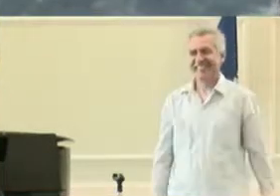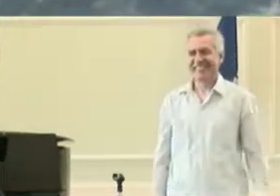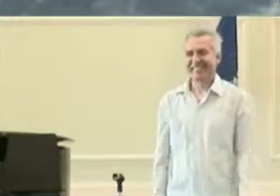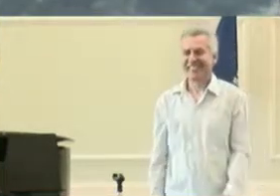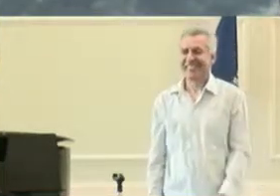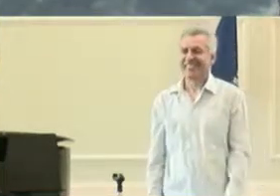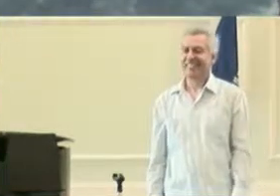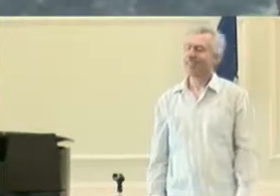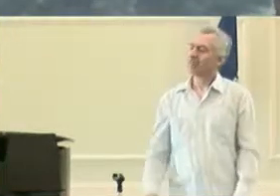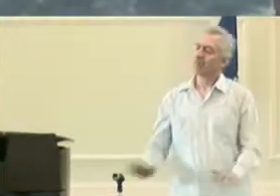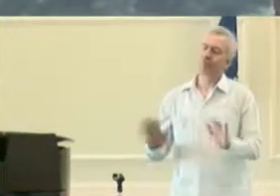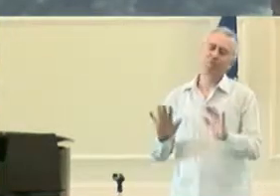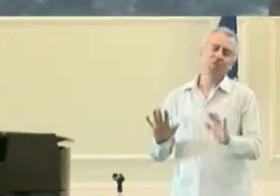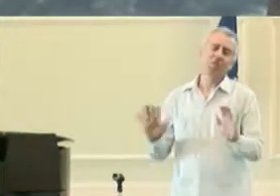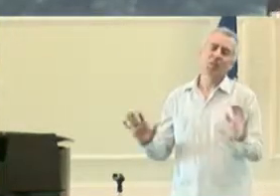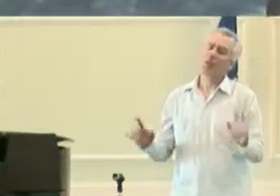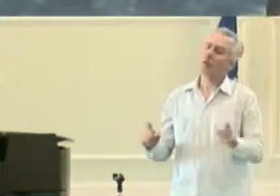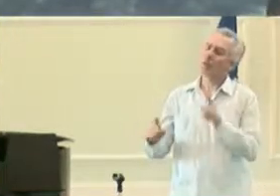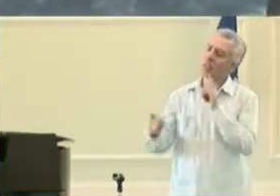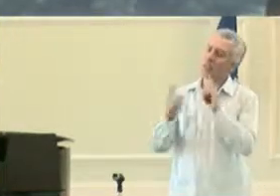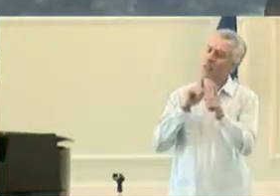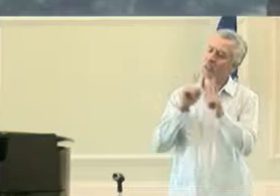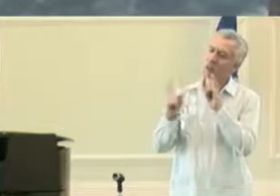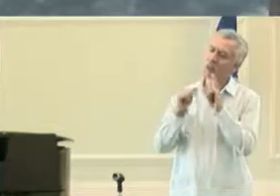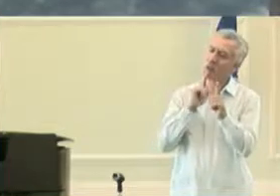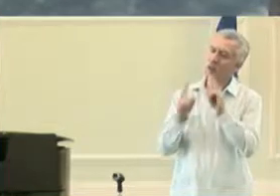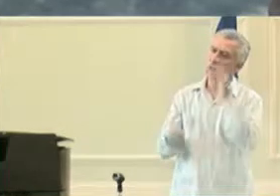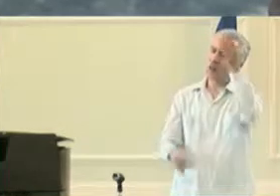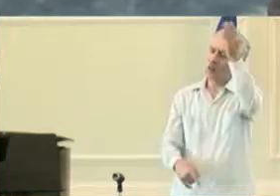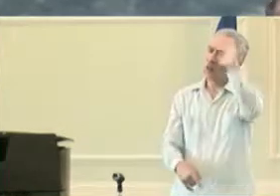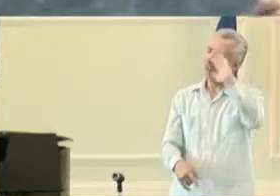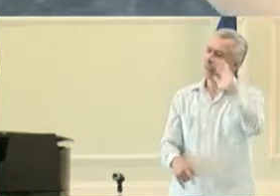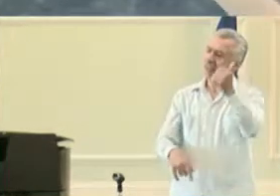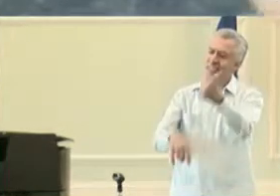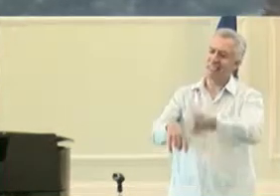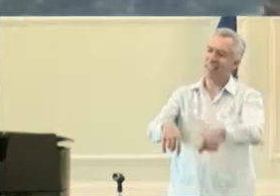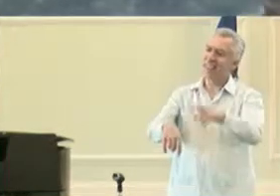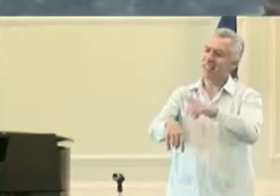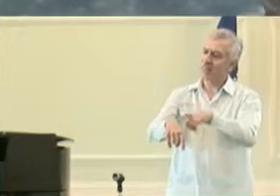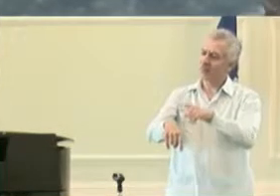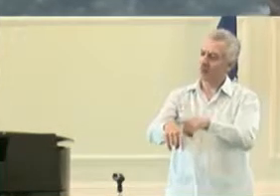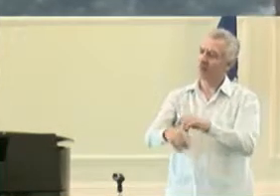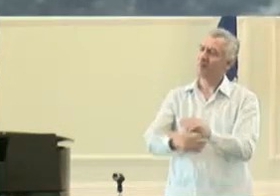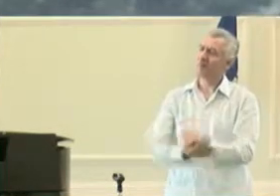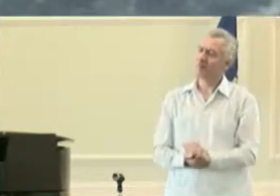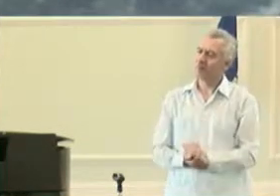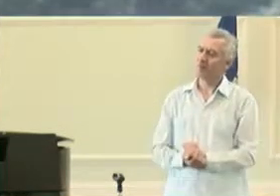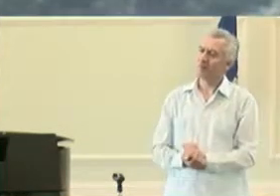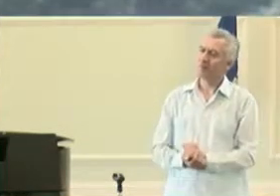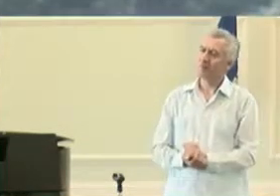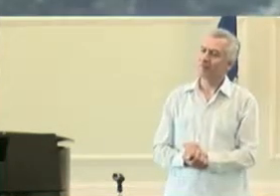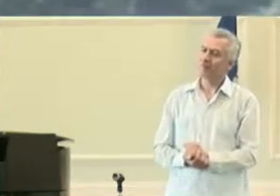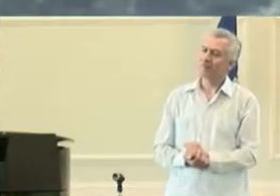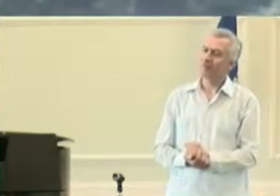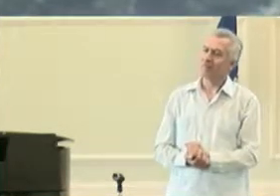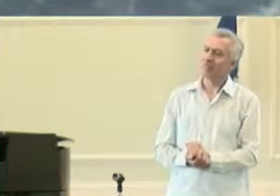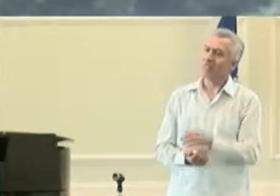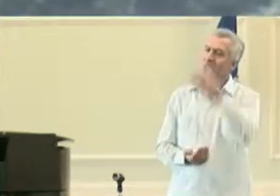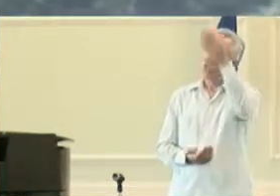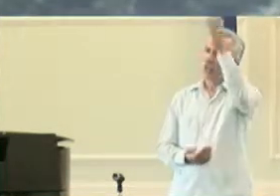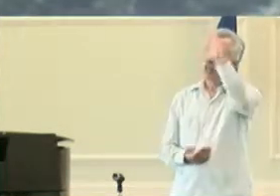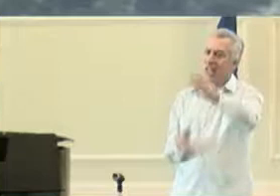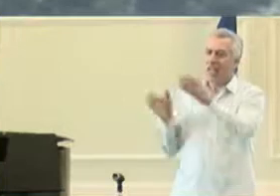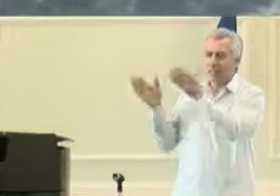pray. You can talk to God at any time. Amen? He has a data plan that is out of